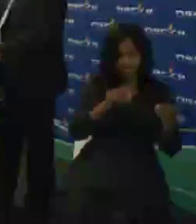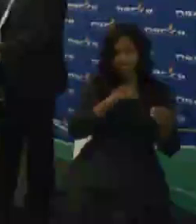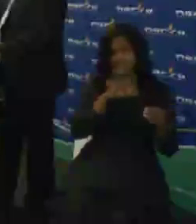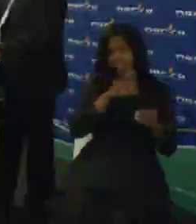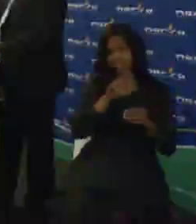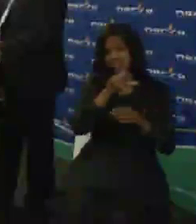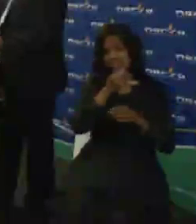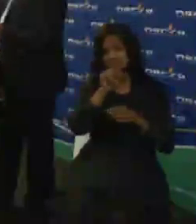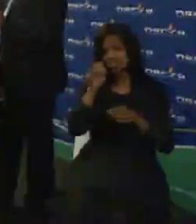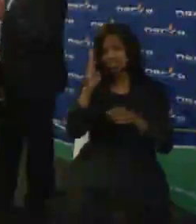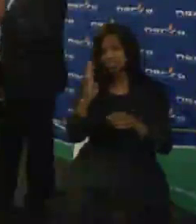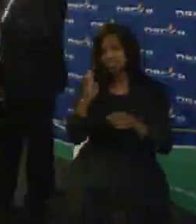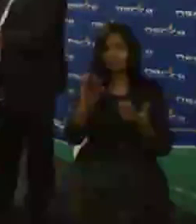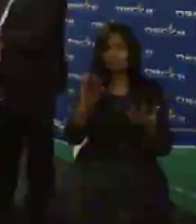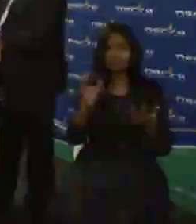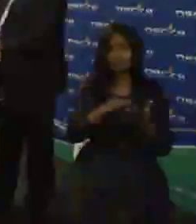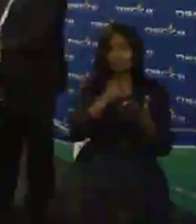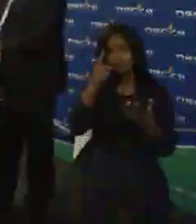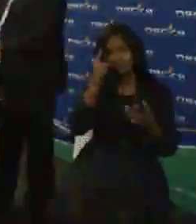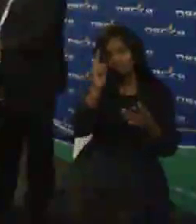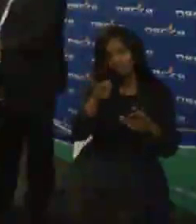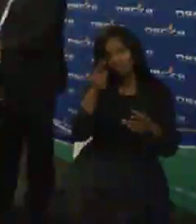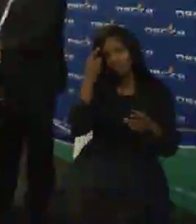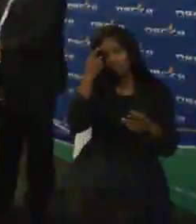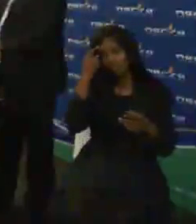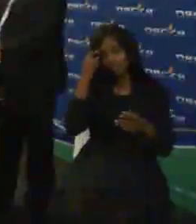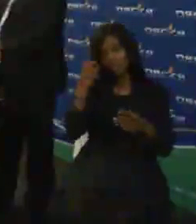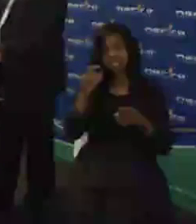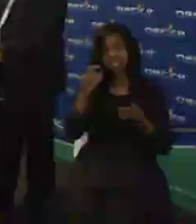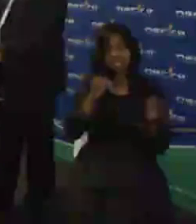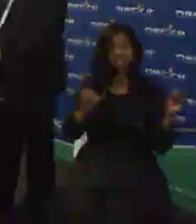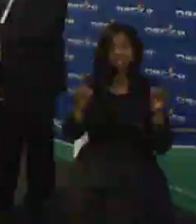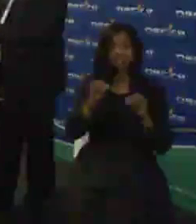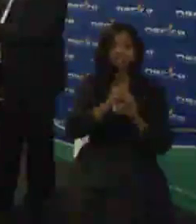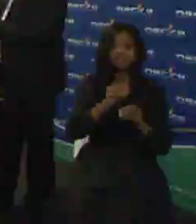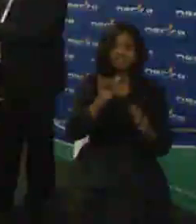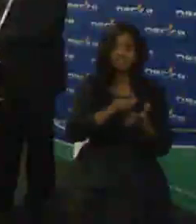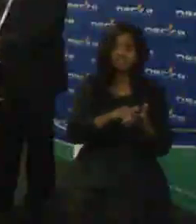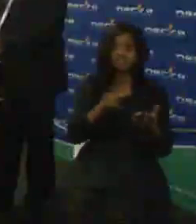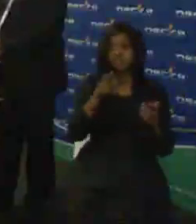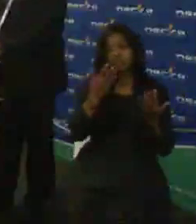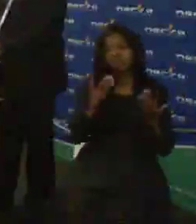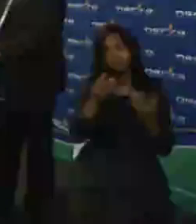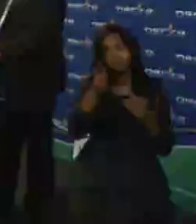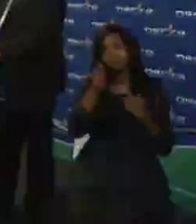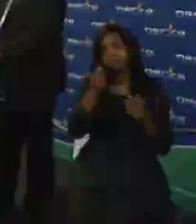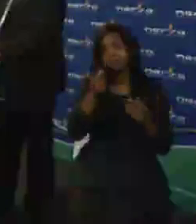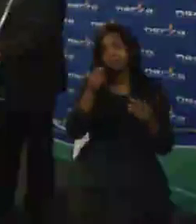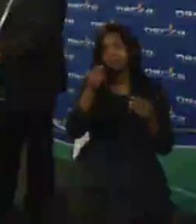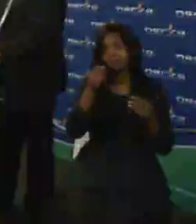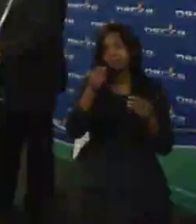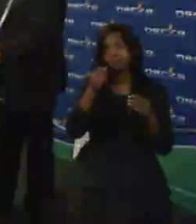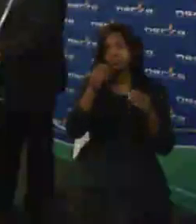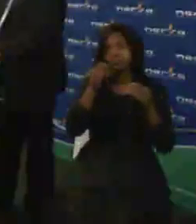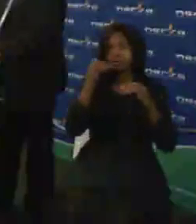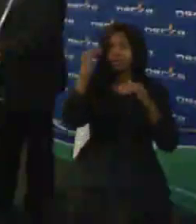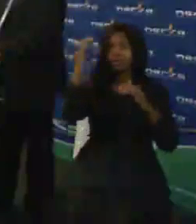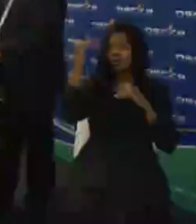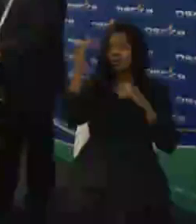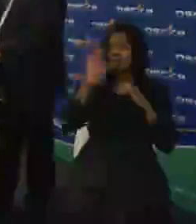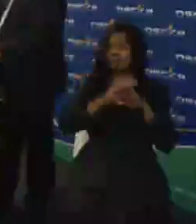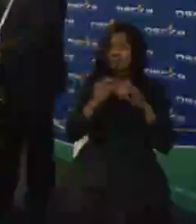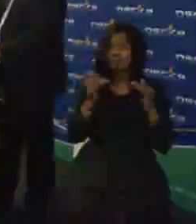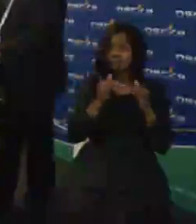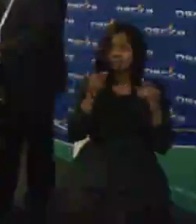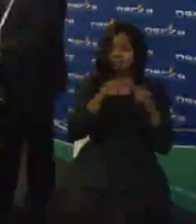billion, one just had to think of replacing that. You'd expect the number to be much higher and not equal